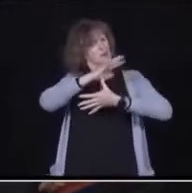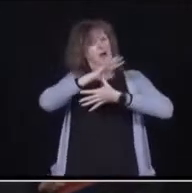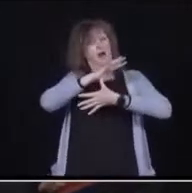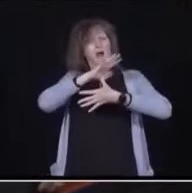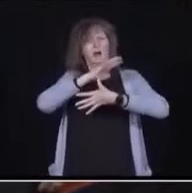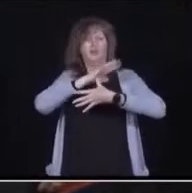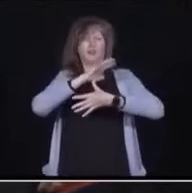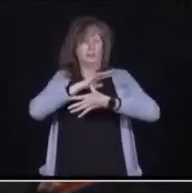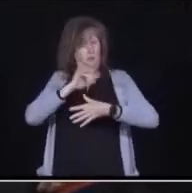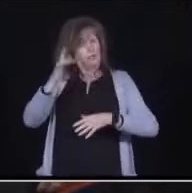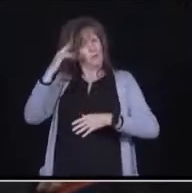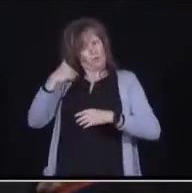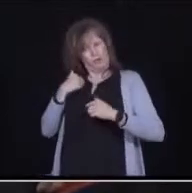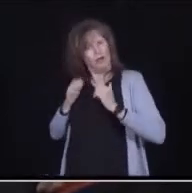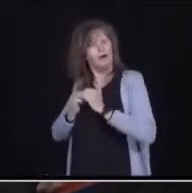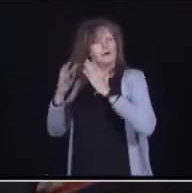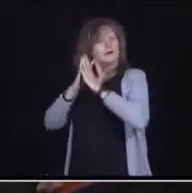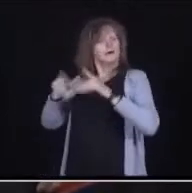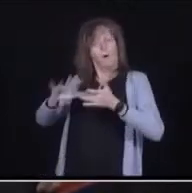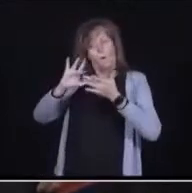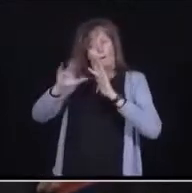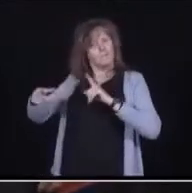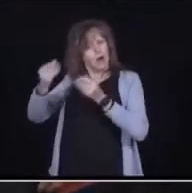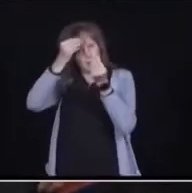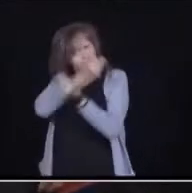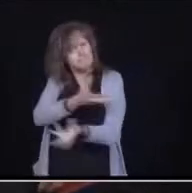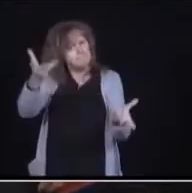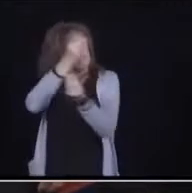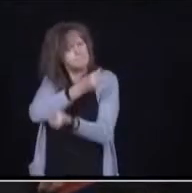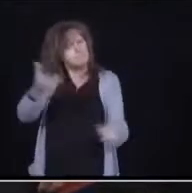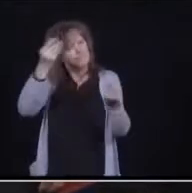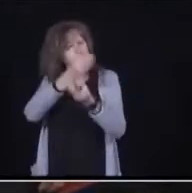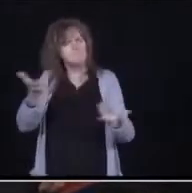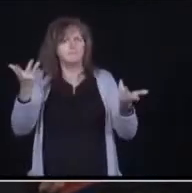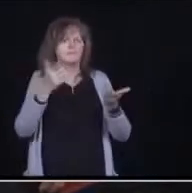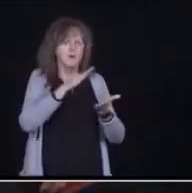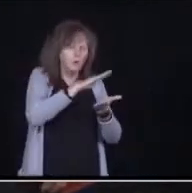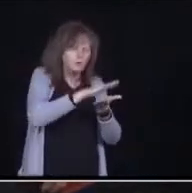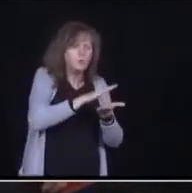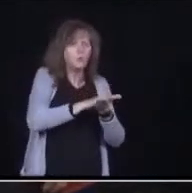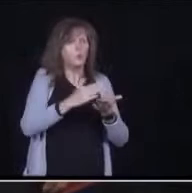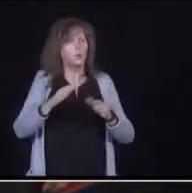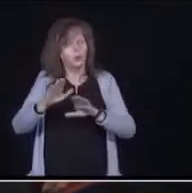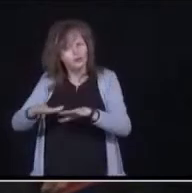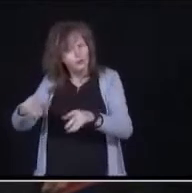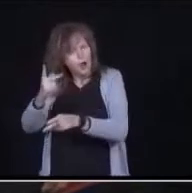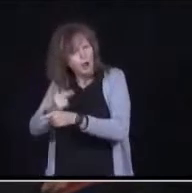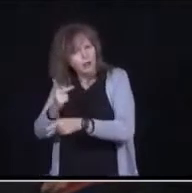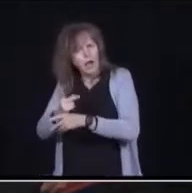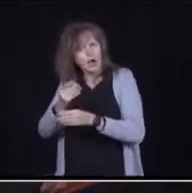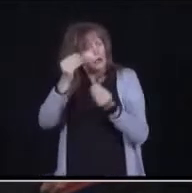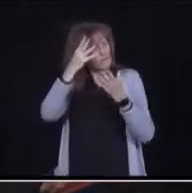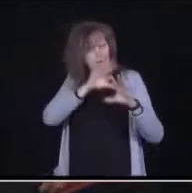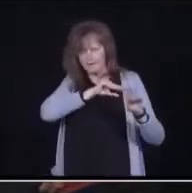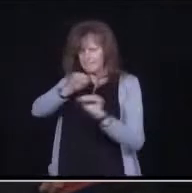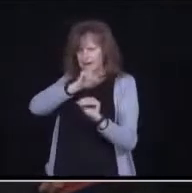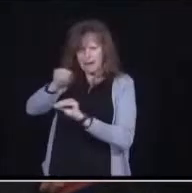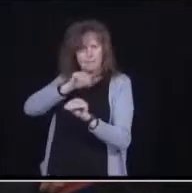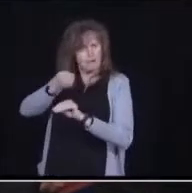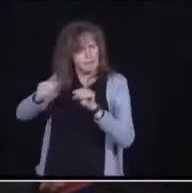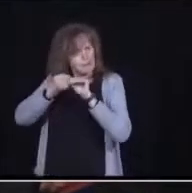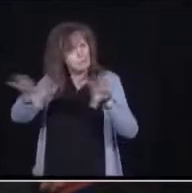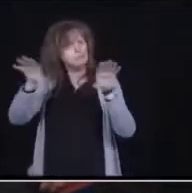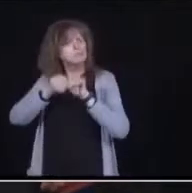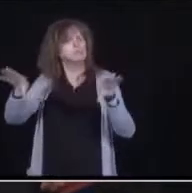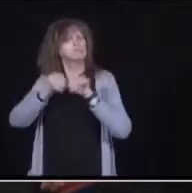as the Premier noted, that informs you of school and childcare specific COVID-19 data, because we believe what parents deserve to know